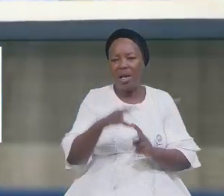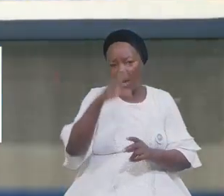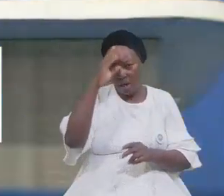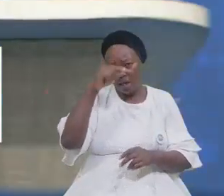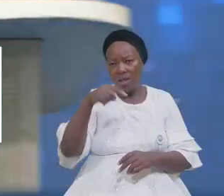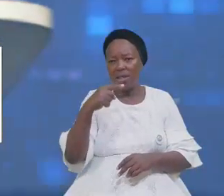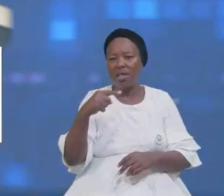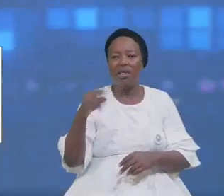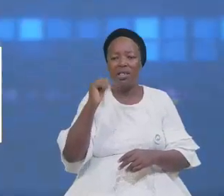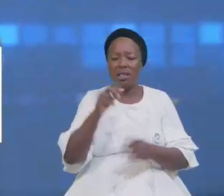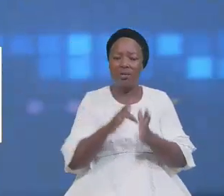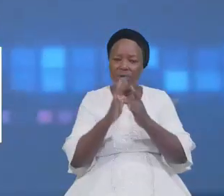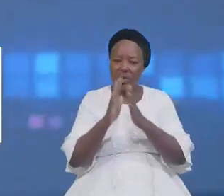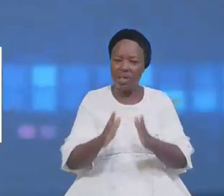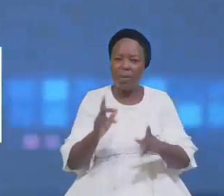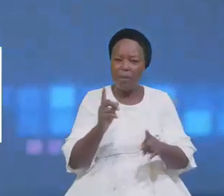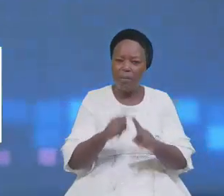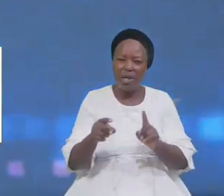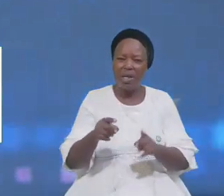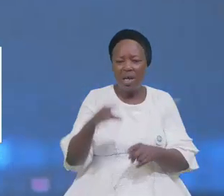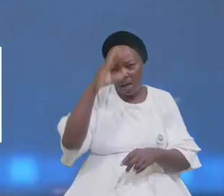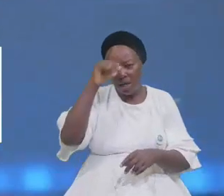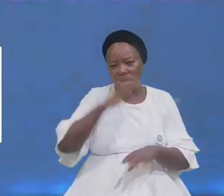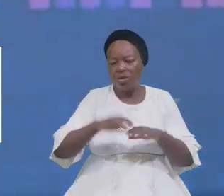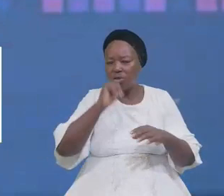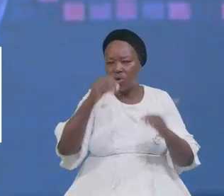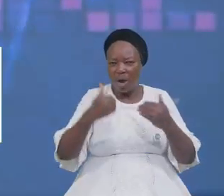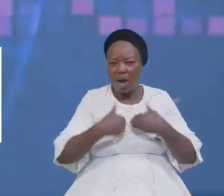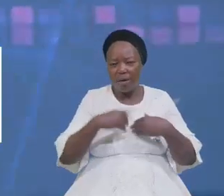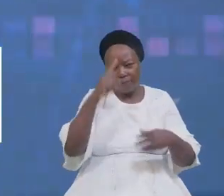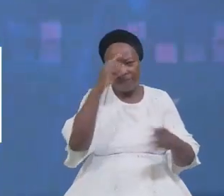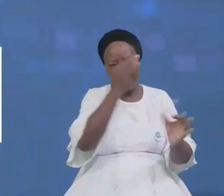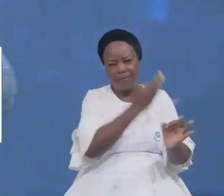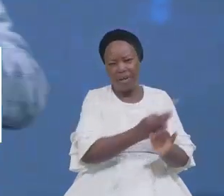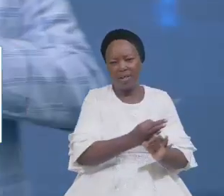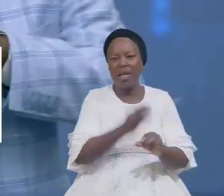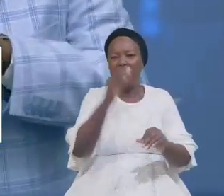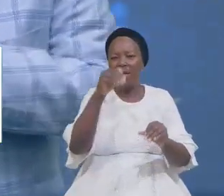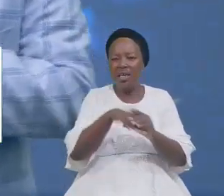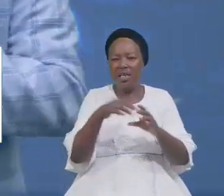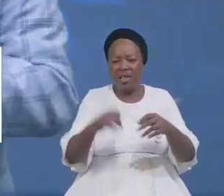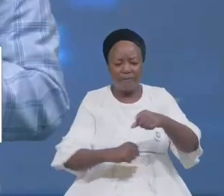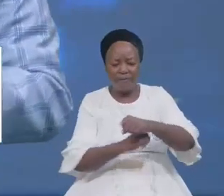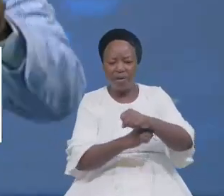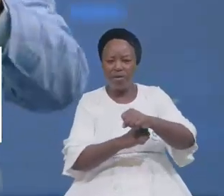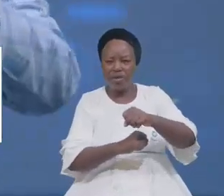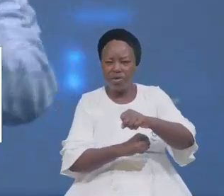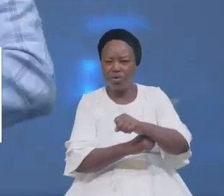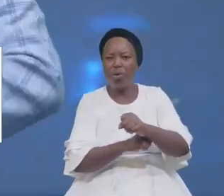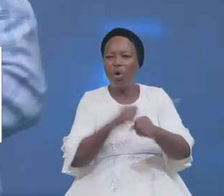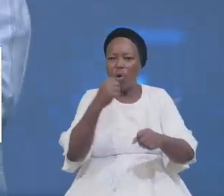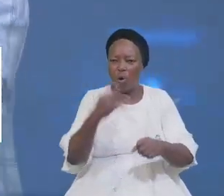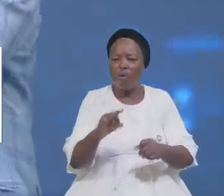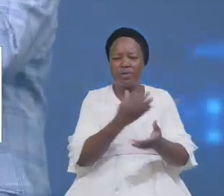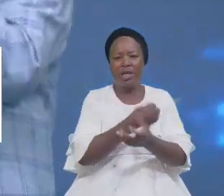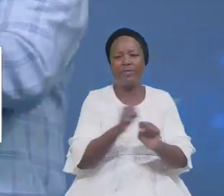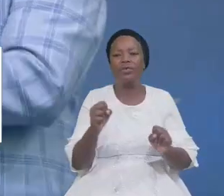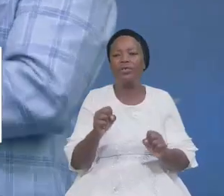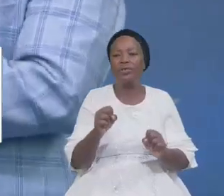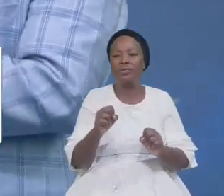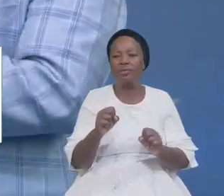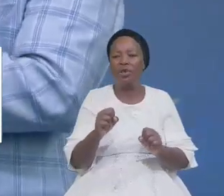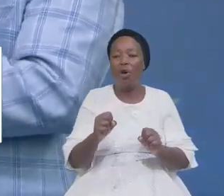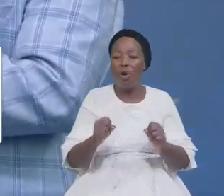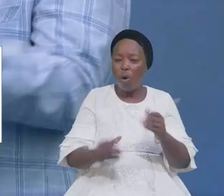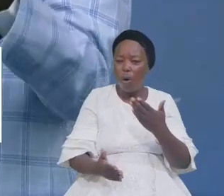a Christian. He does not have faith in the foundation of salvation.